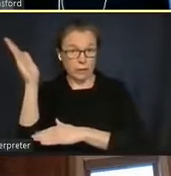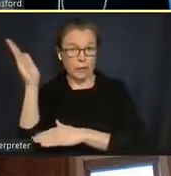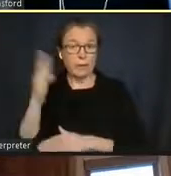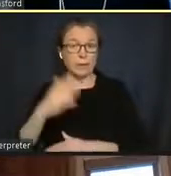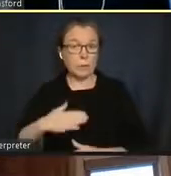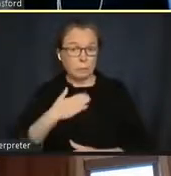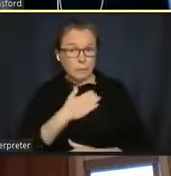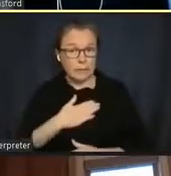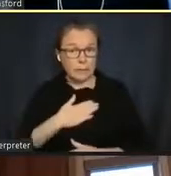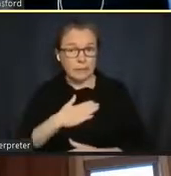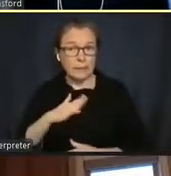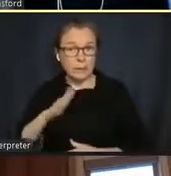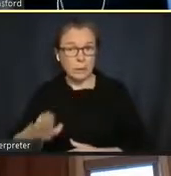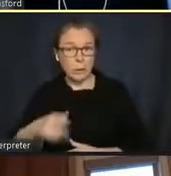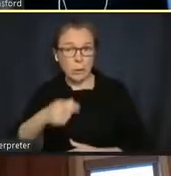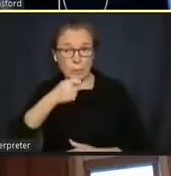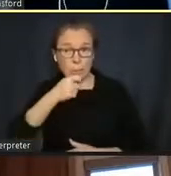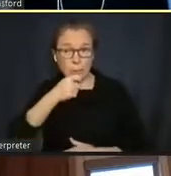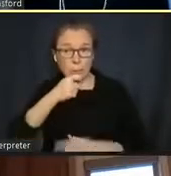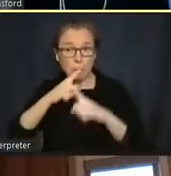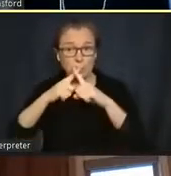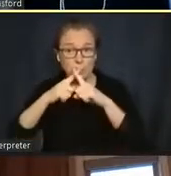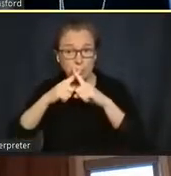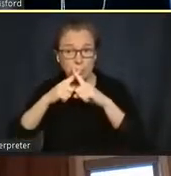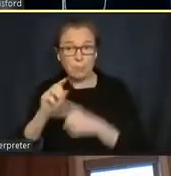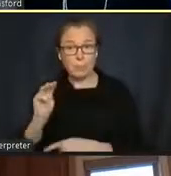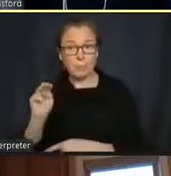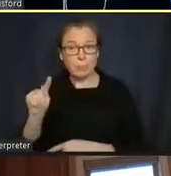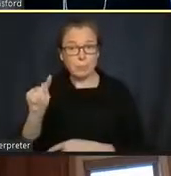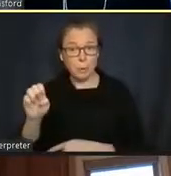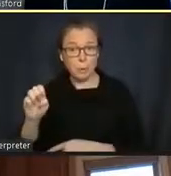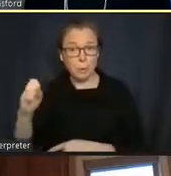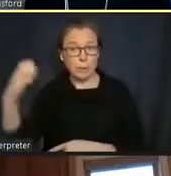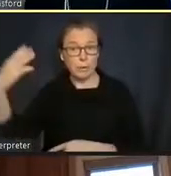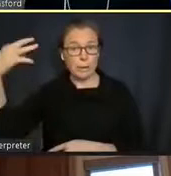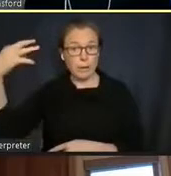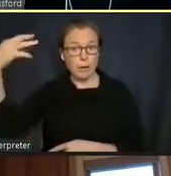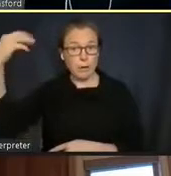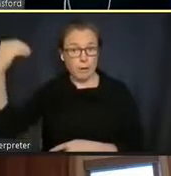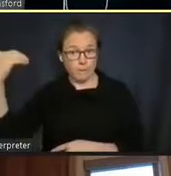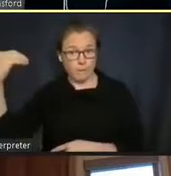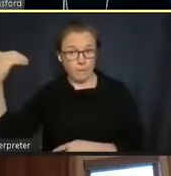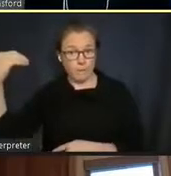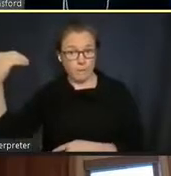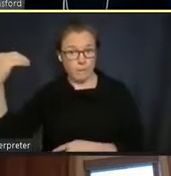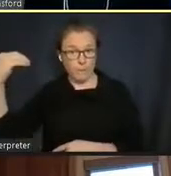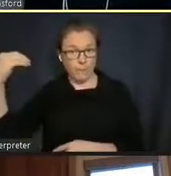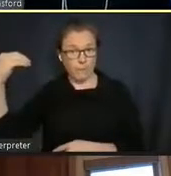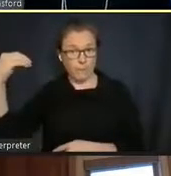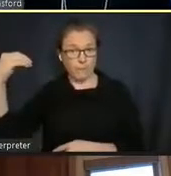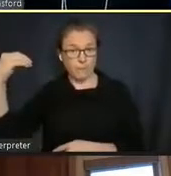our mics and keep your cameras off if you are not speaking.